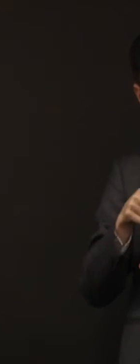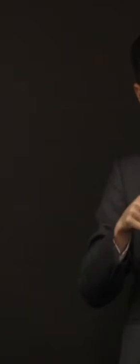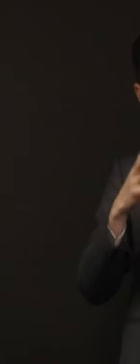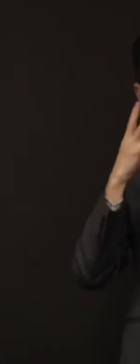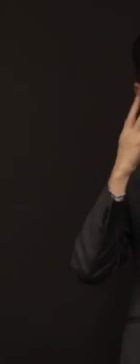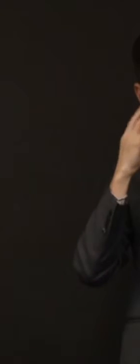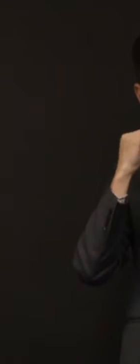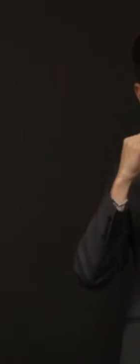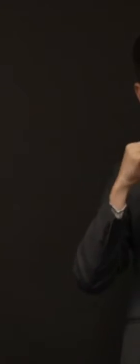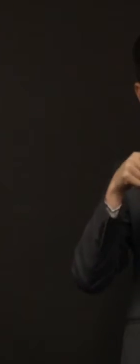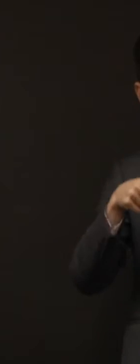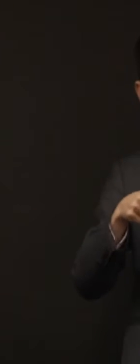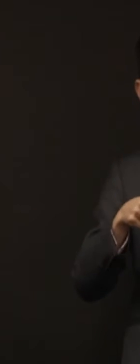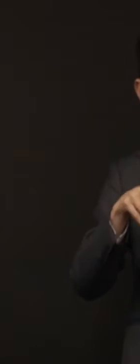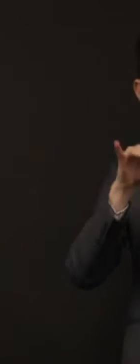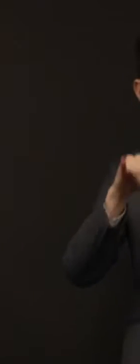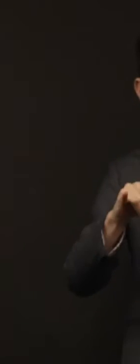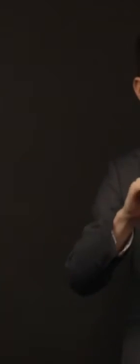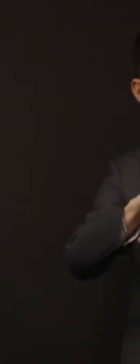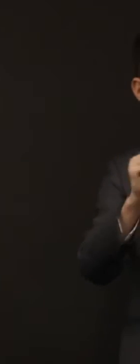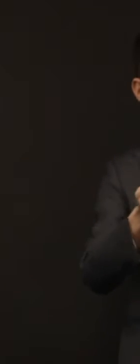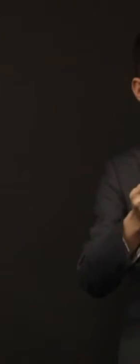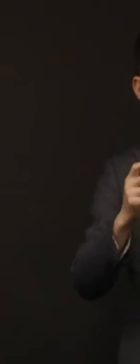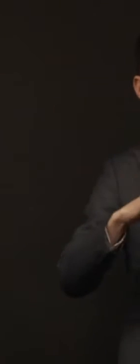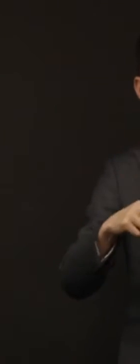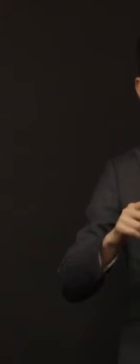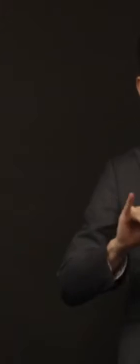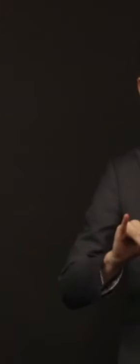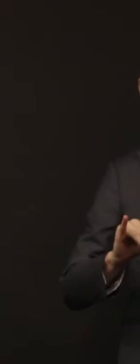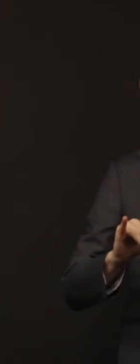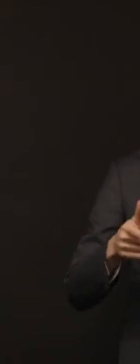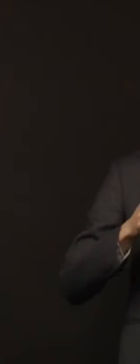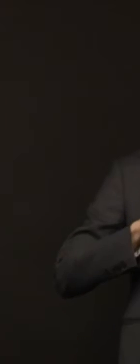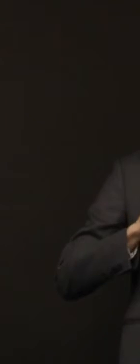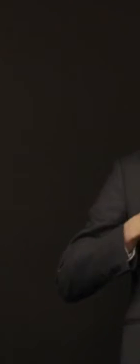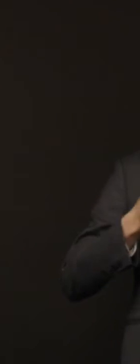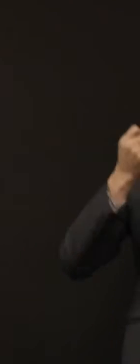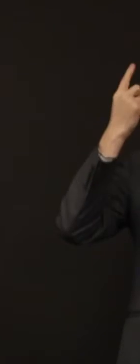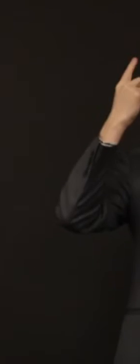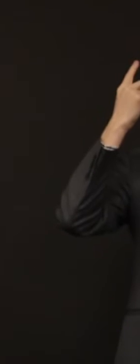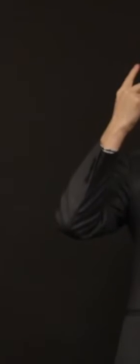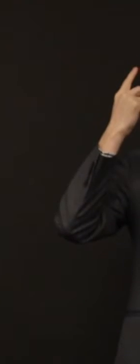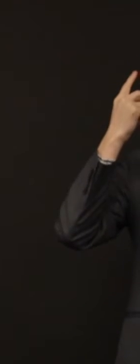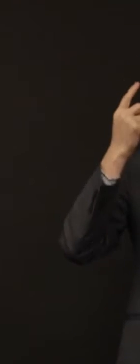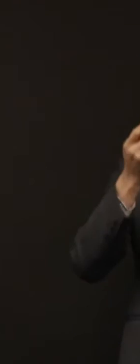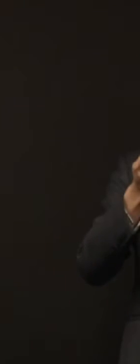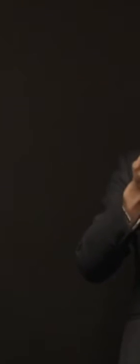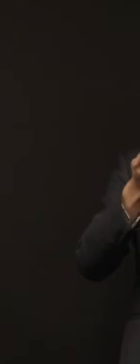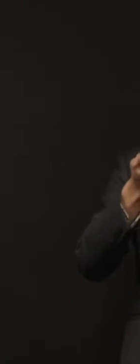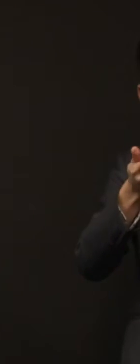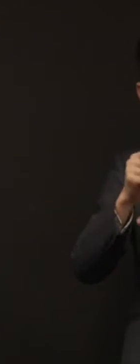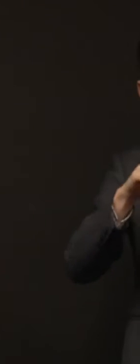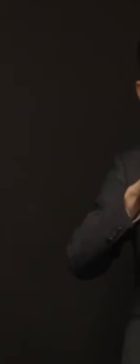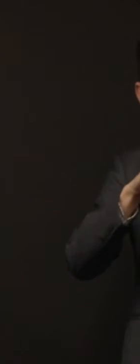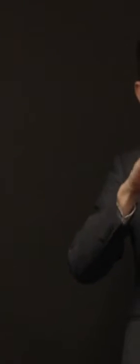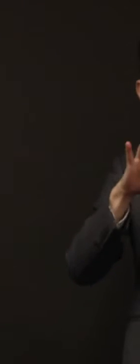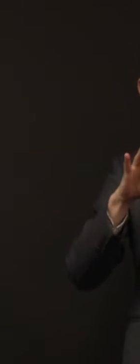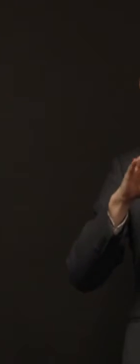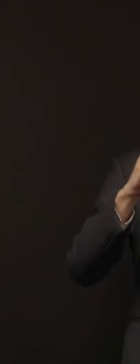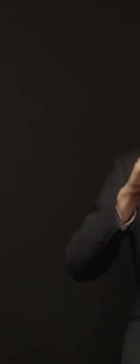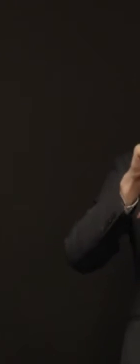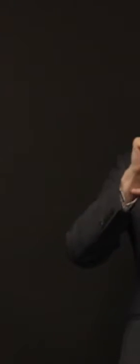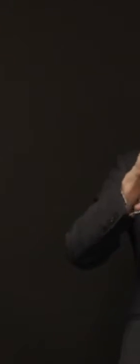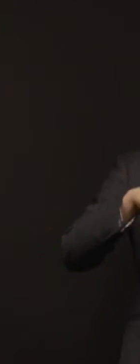went through what he went through that I began to understand a little bit of the world of disability. I